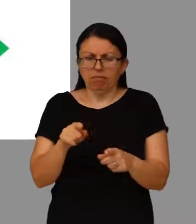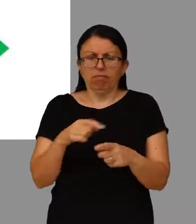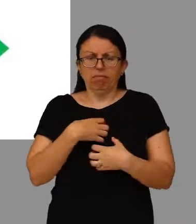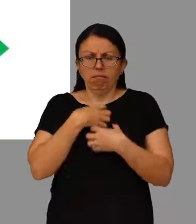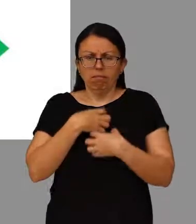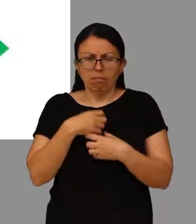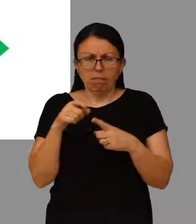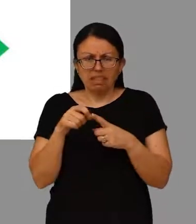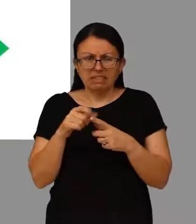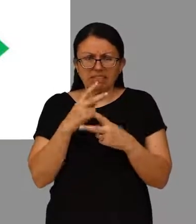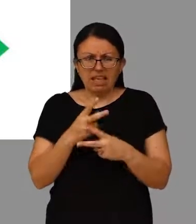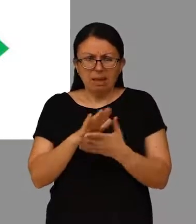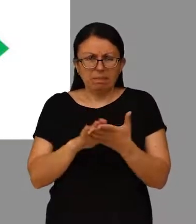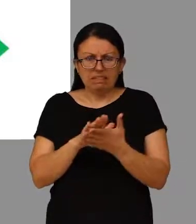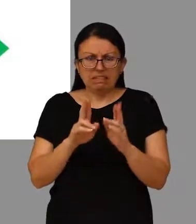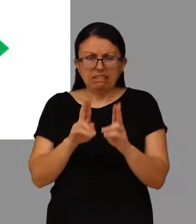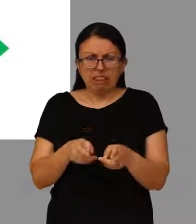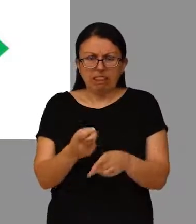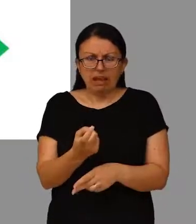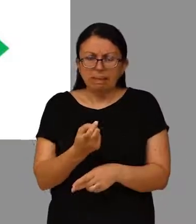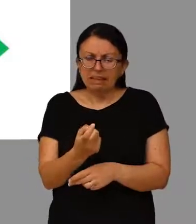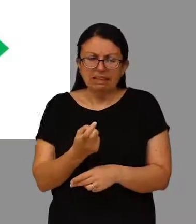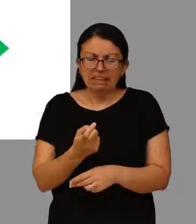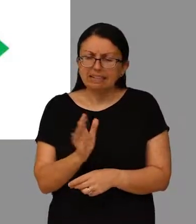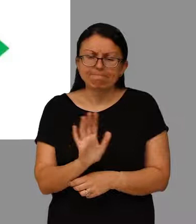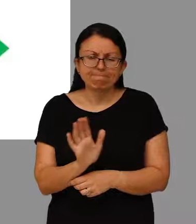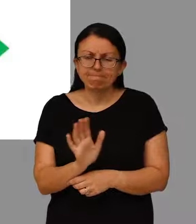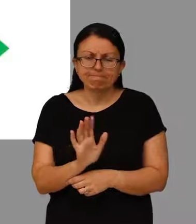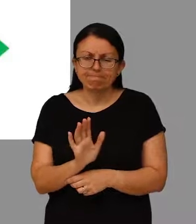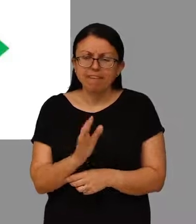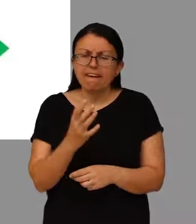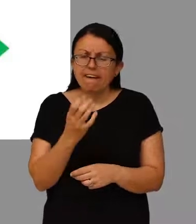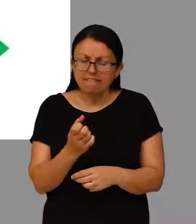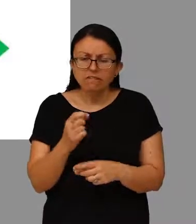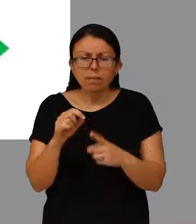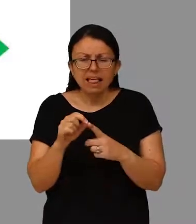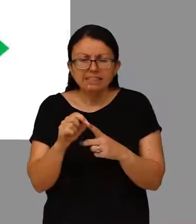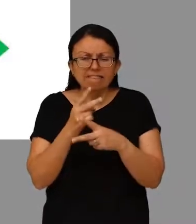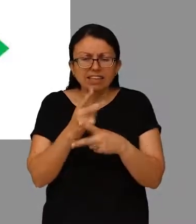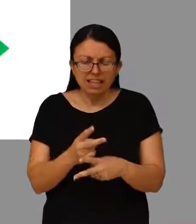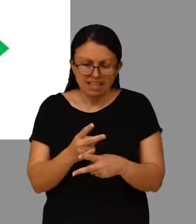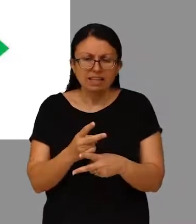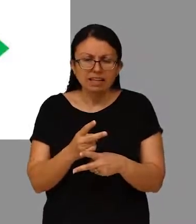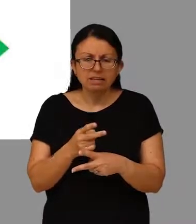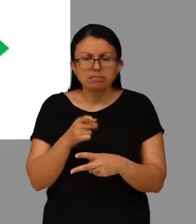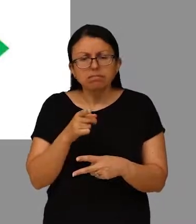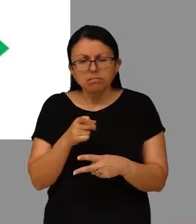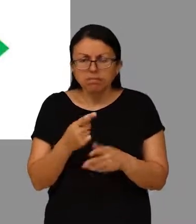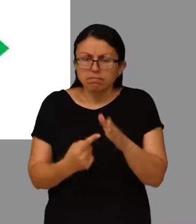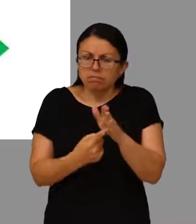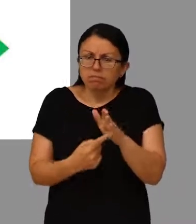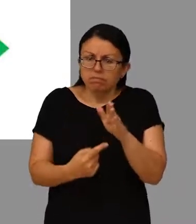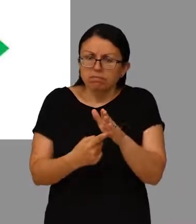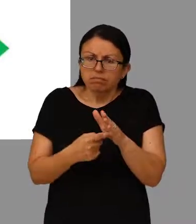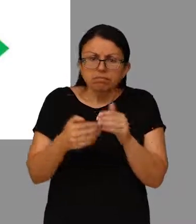misconception is that palliative care means you are at end of life. That does have its place in palliative care, but for the